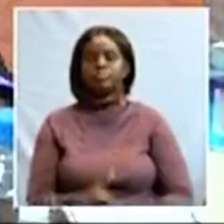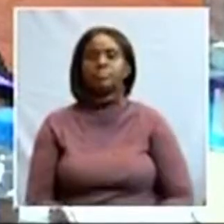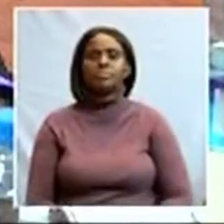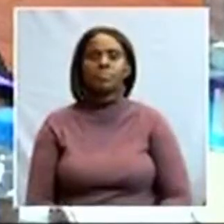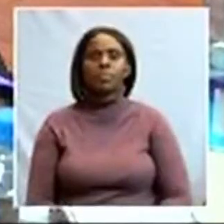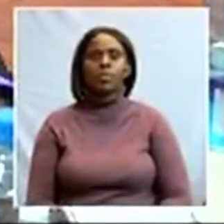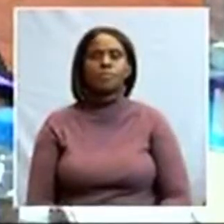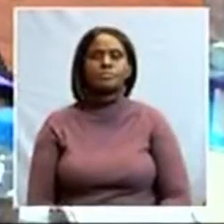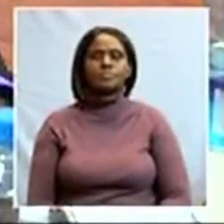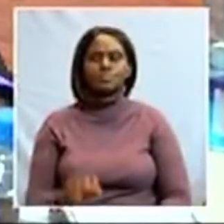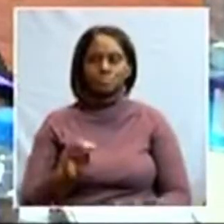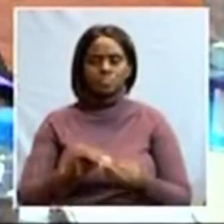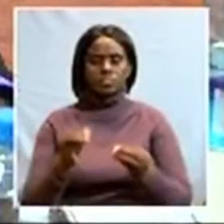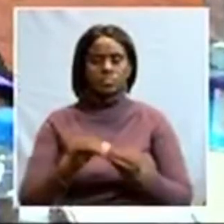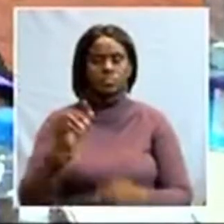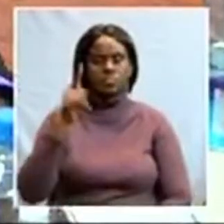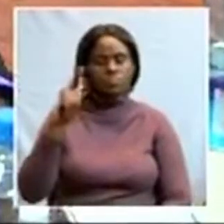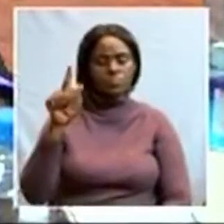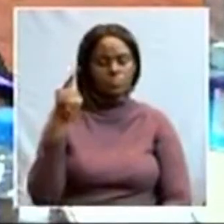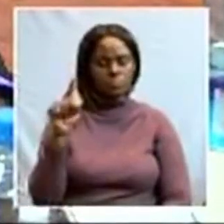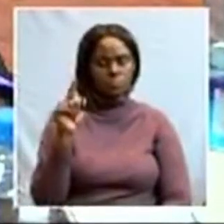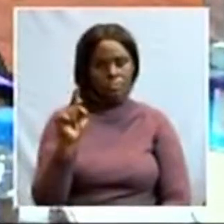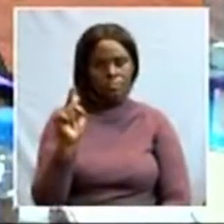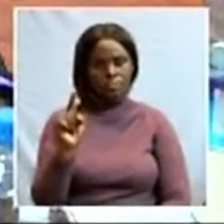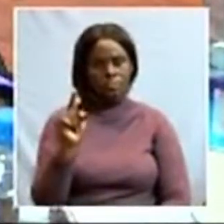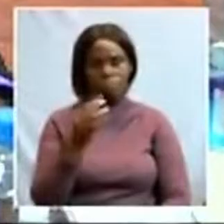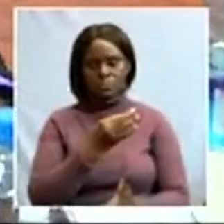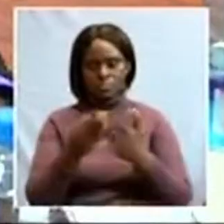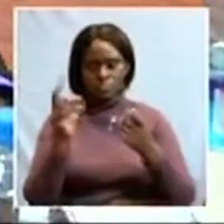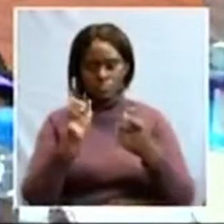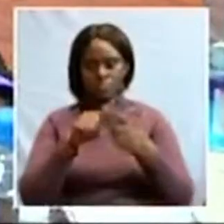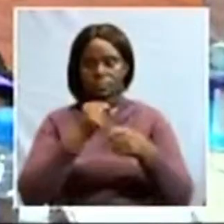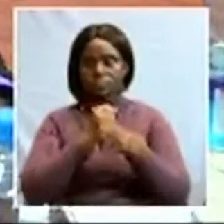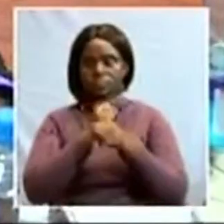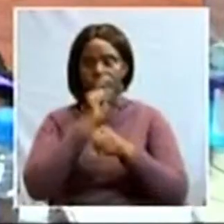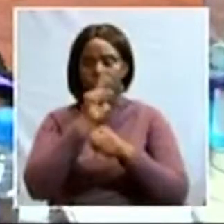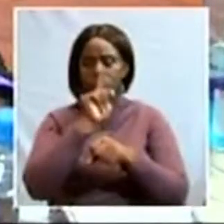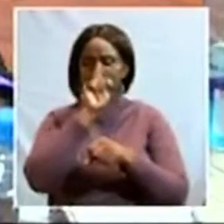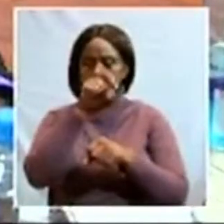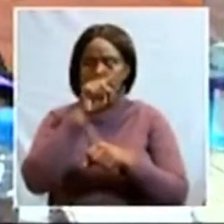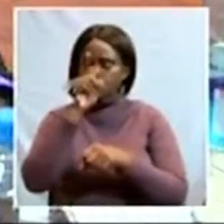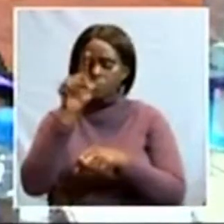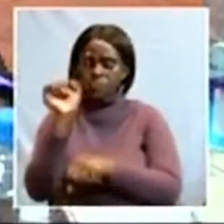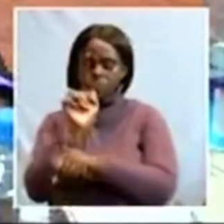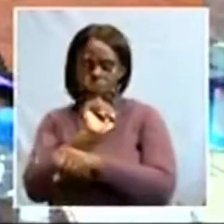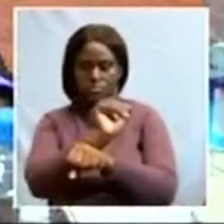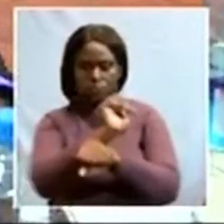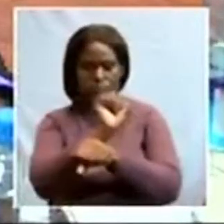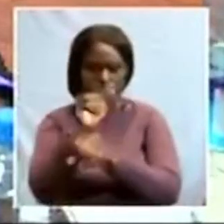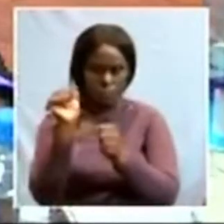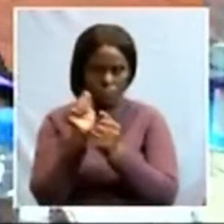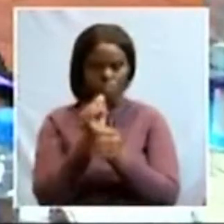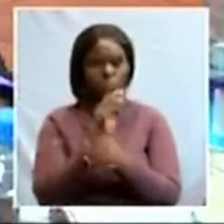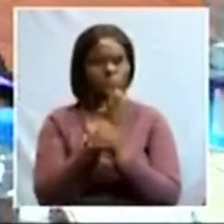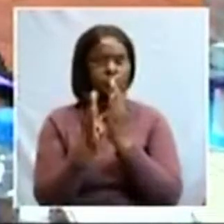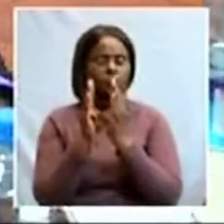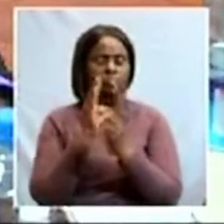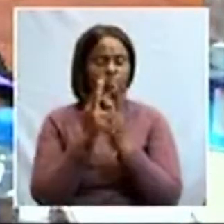We move on to Appendix 21. Failure to ensure motor vehicles and buildings.